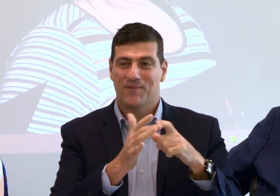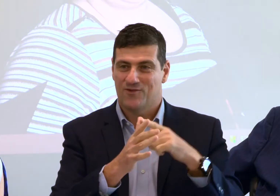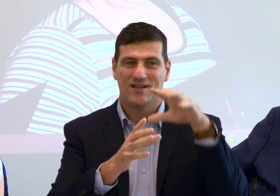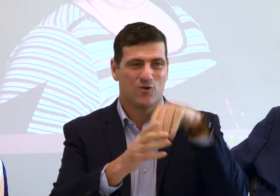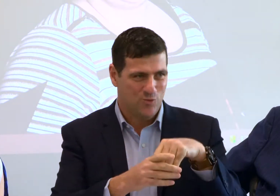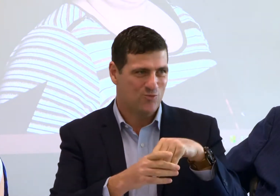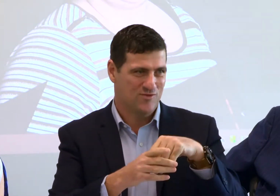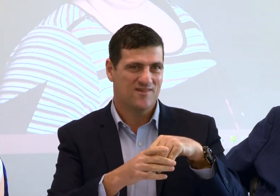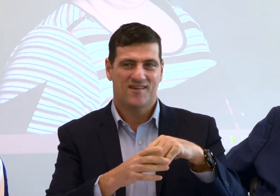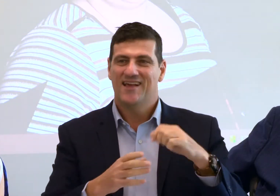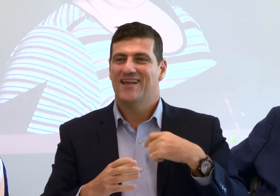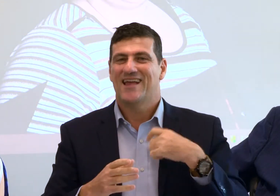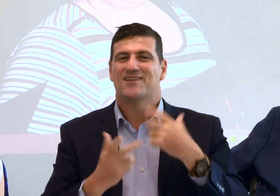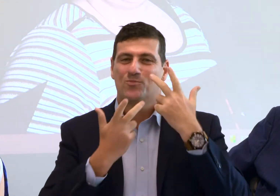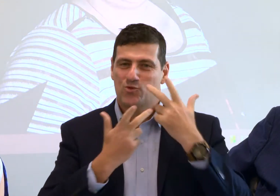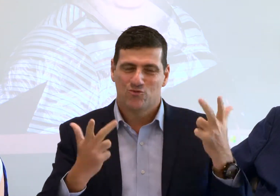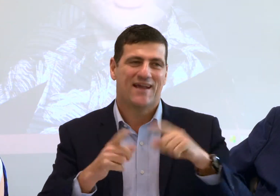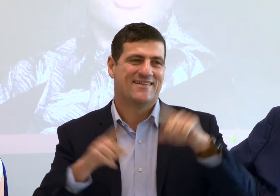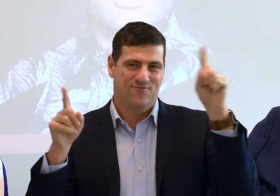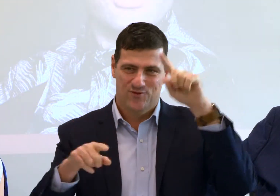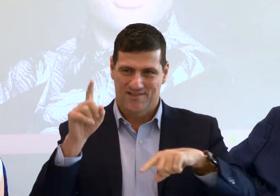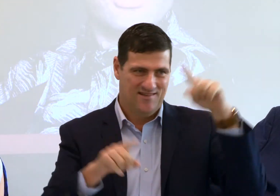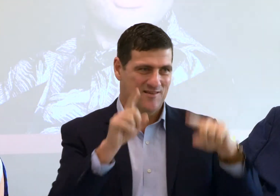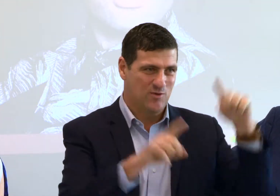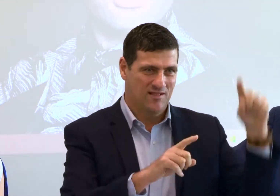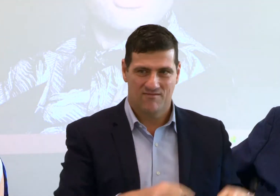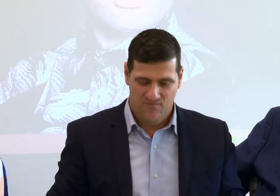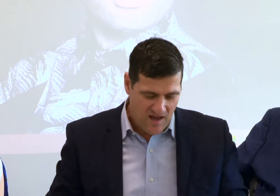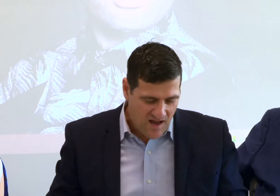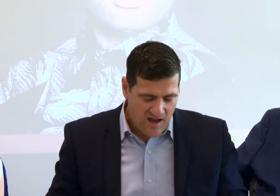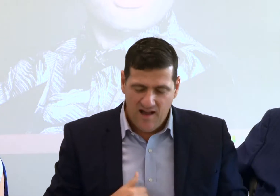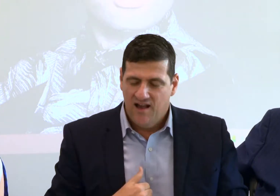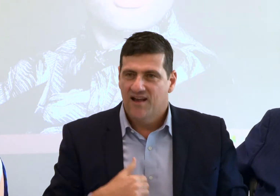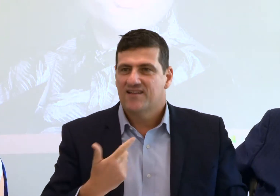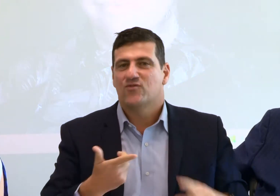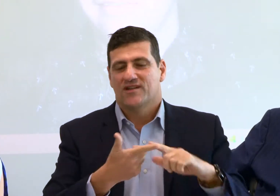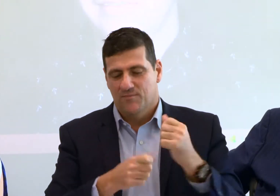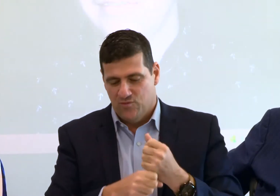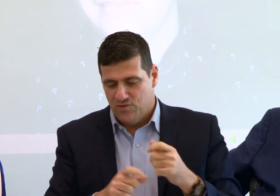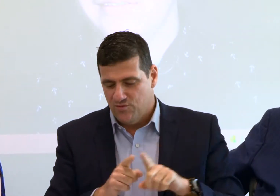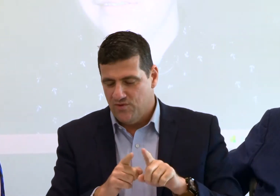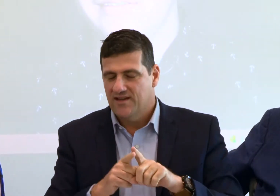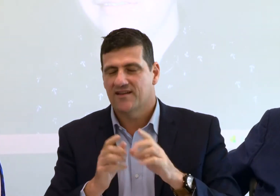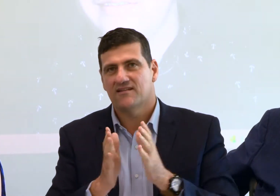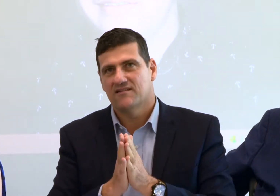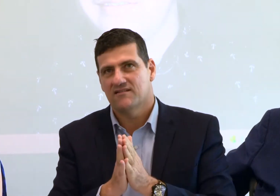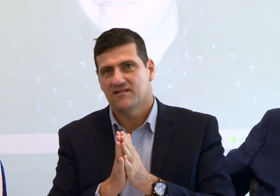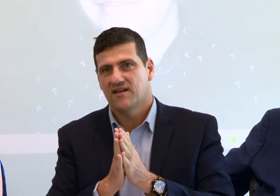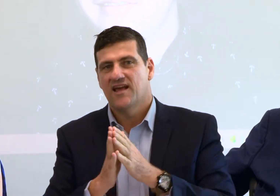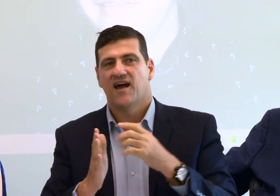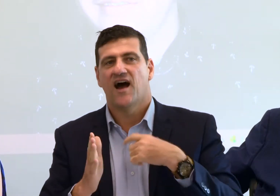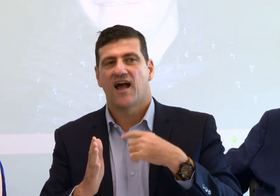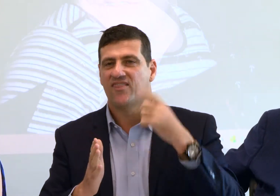be. So if we're talking about media and inclusion, it needs to be portrayed differently as well. And I'll give you